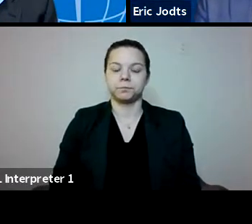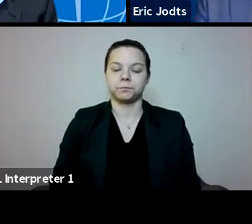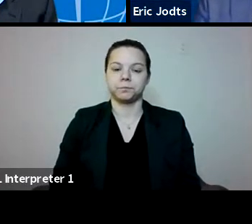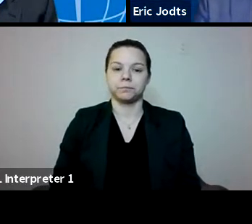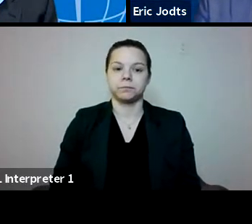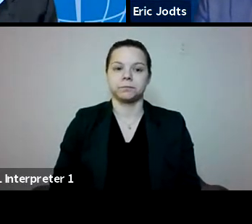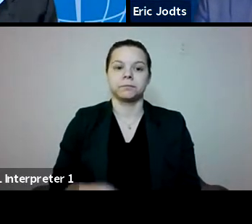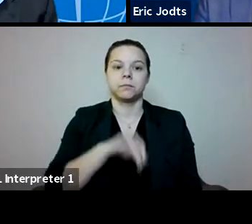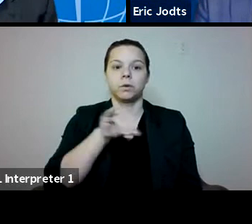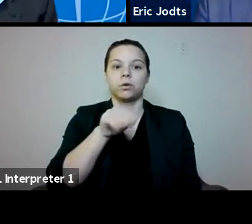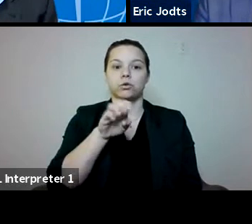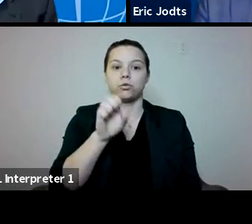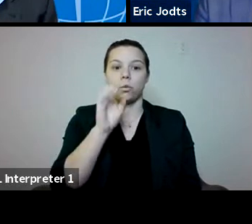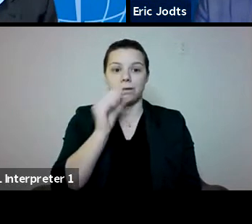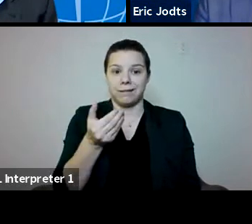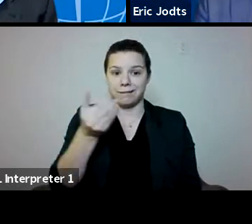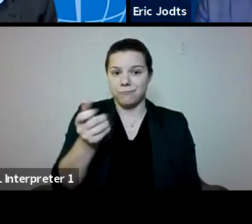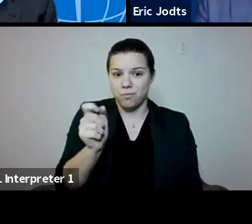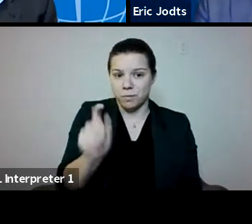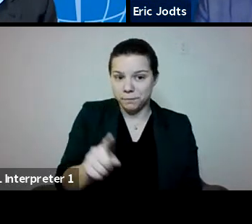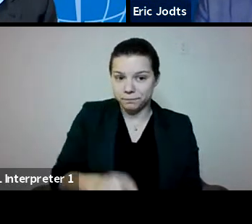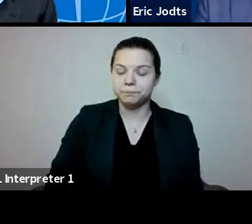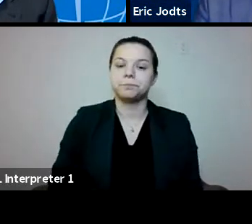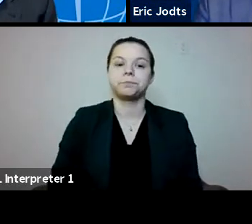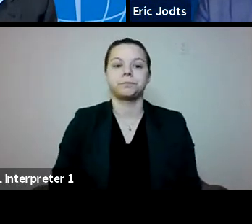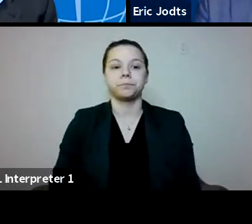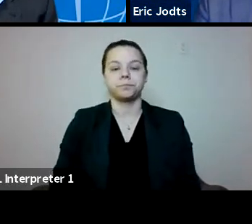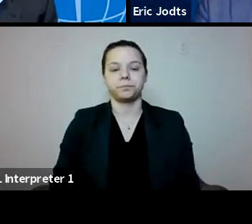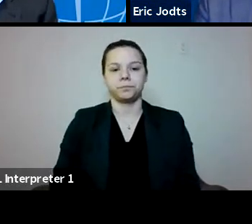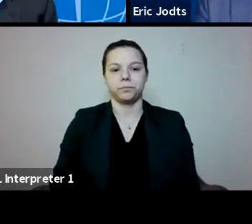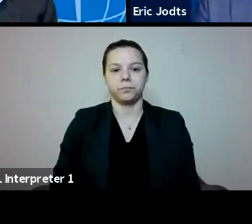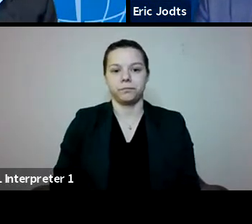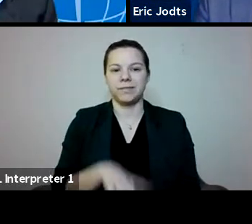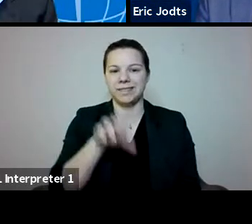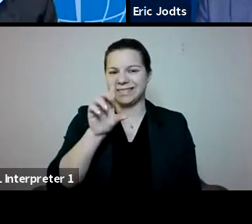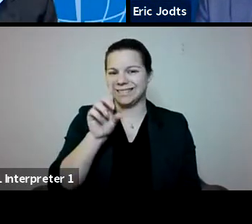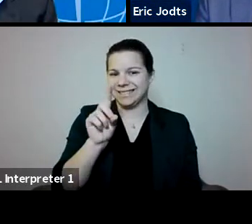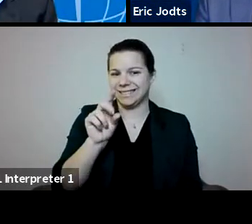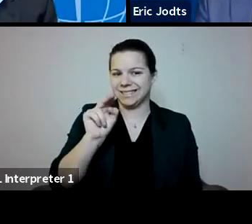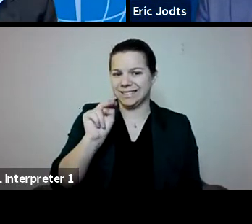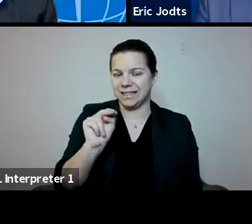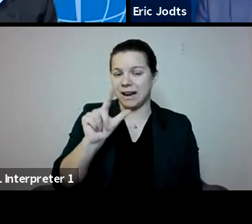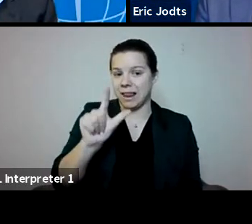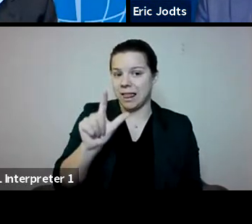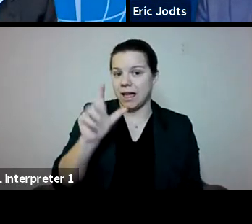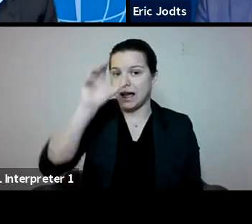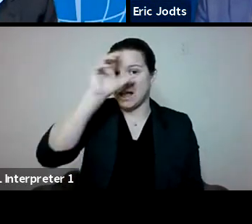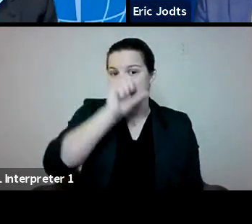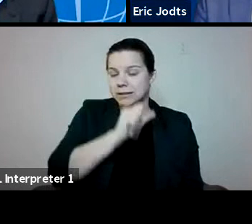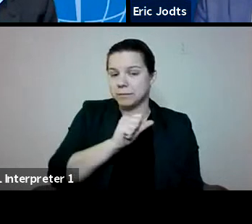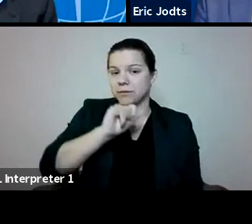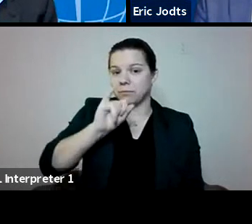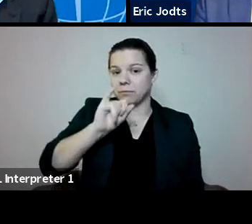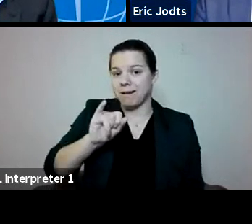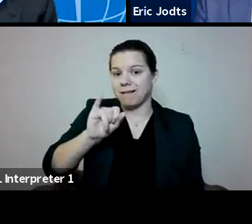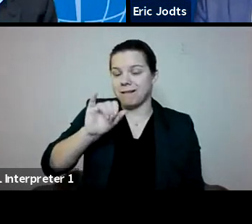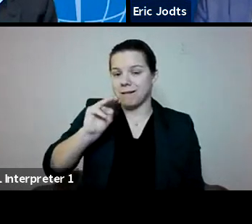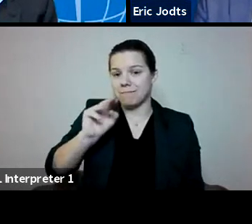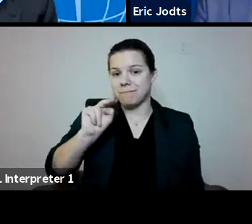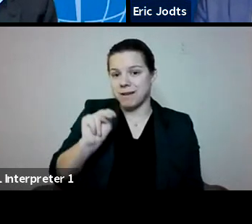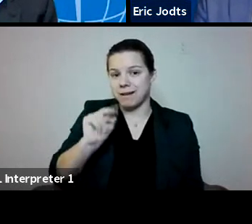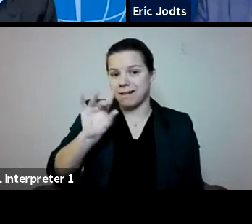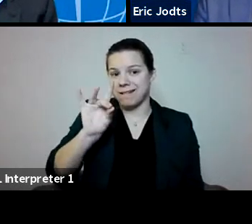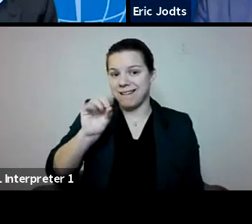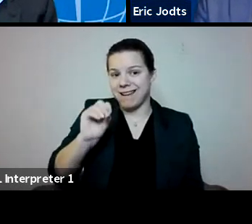Joe, this next one's for you. Are the DNL estimates from the INM AEDT software that